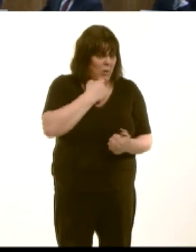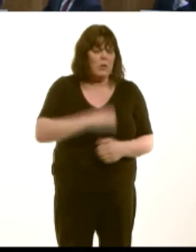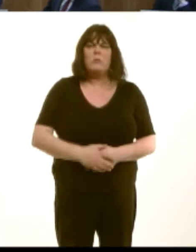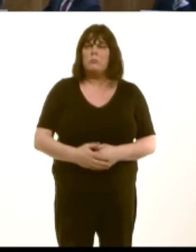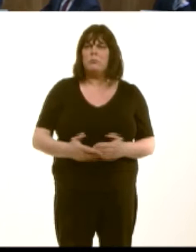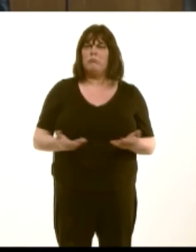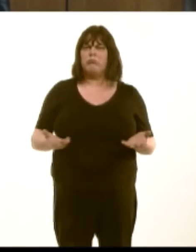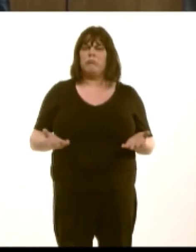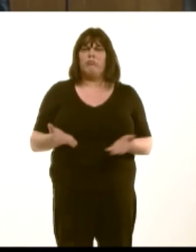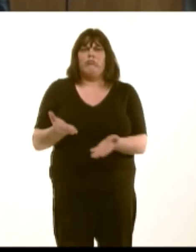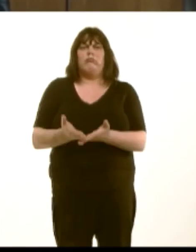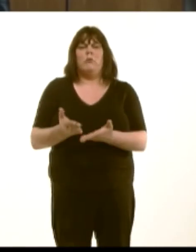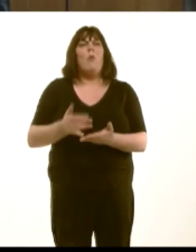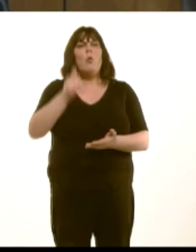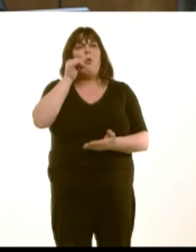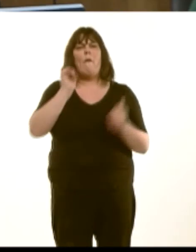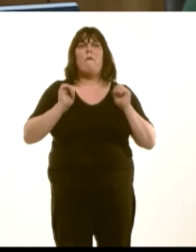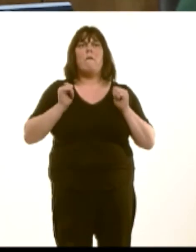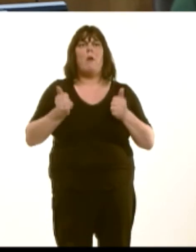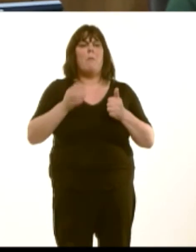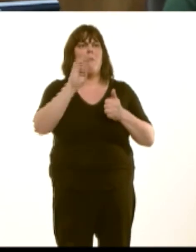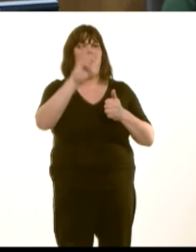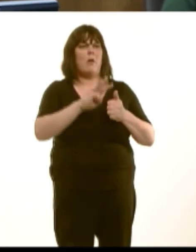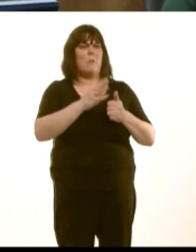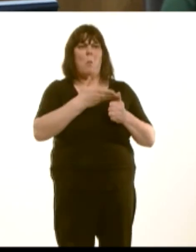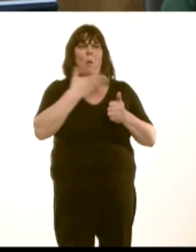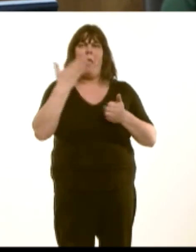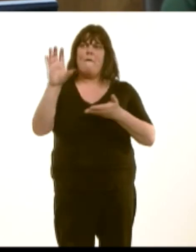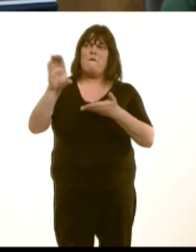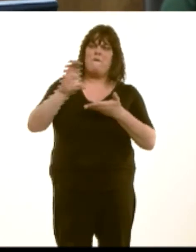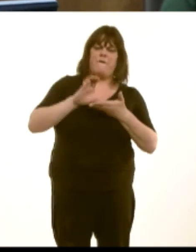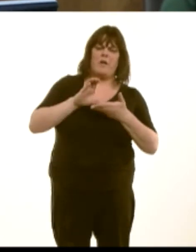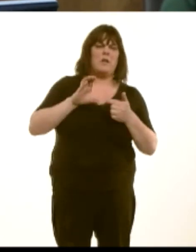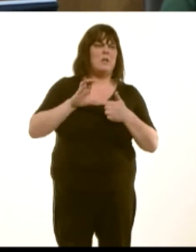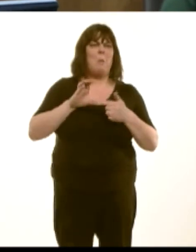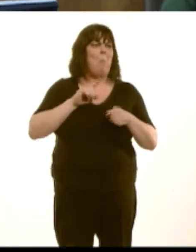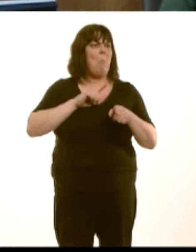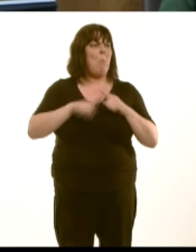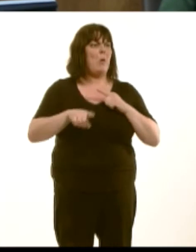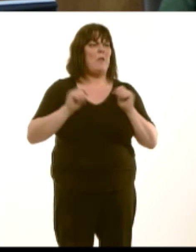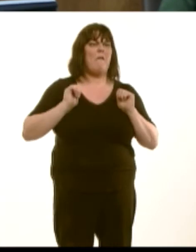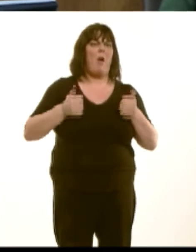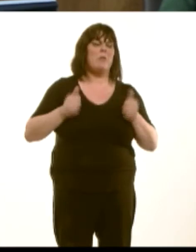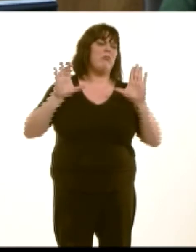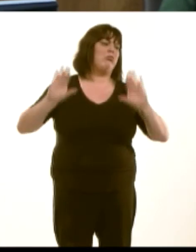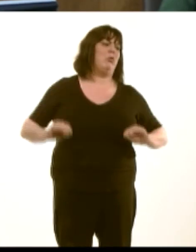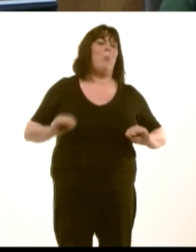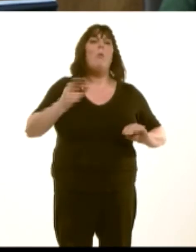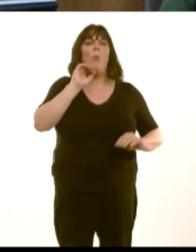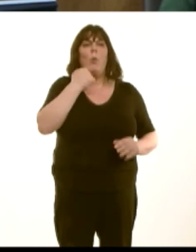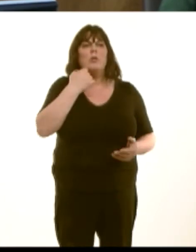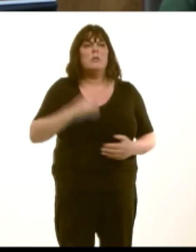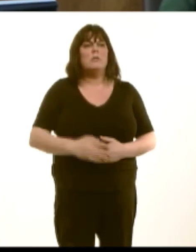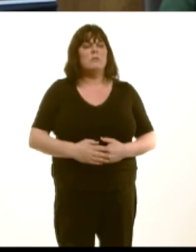of course, of farming in Wales that without the payments, most of the farms would close down. We know